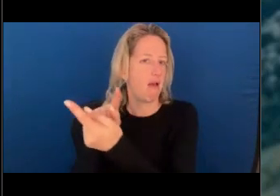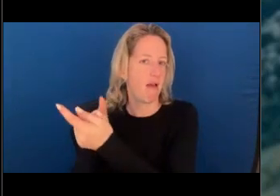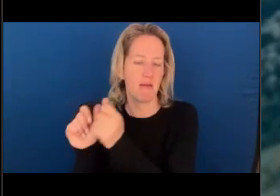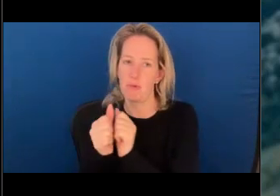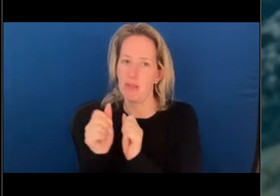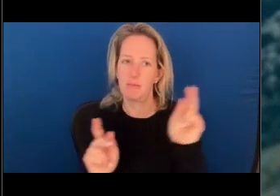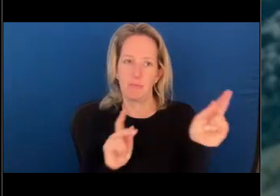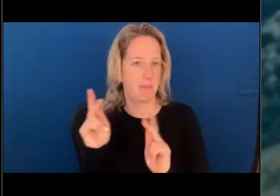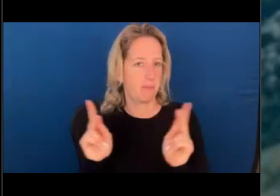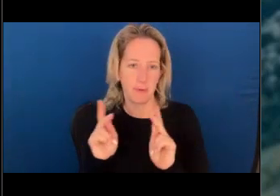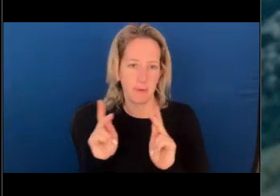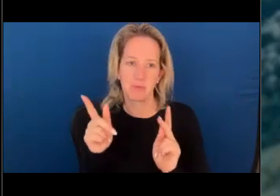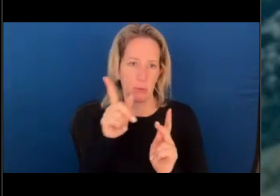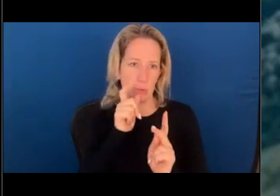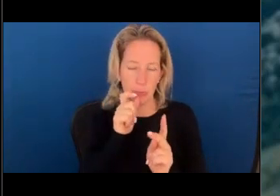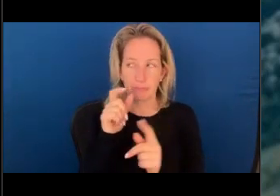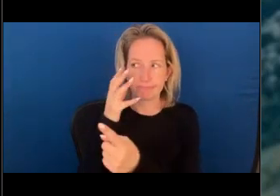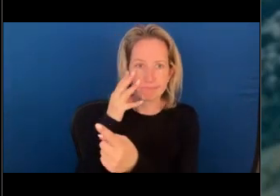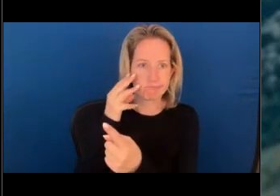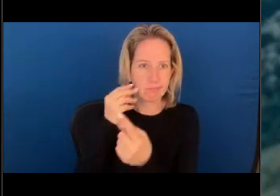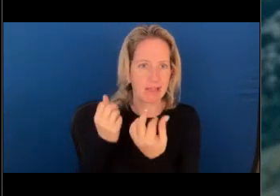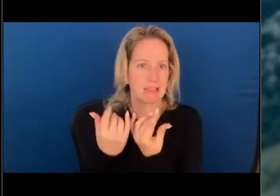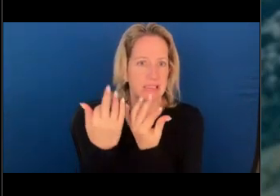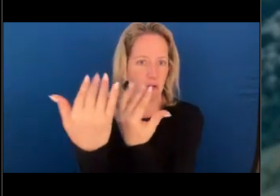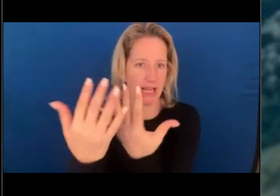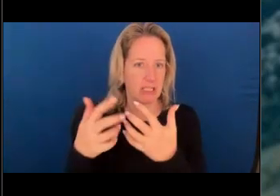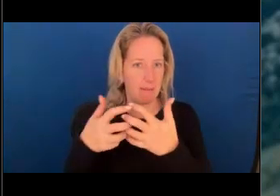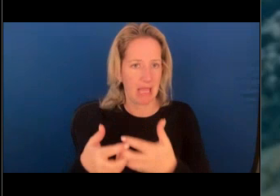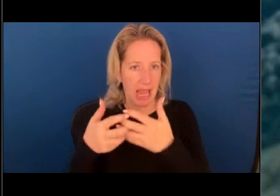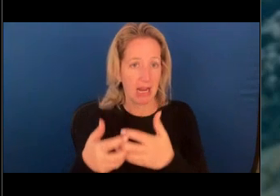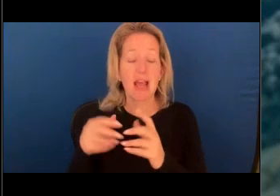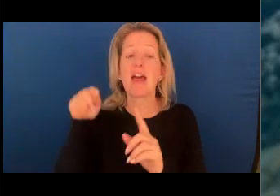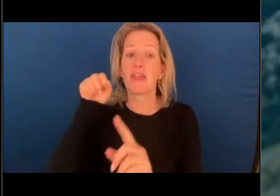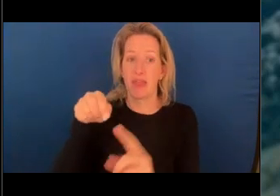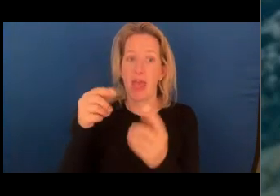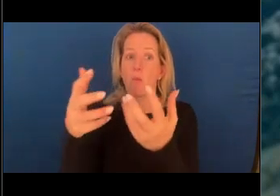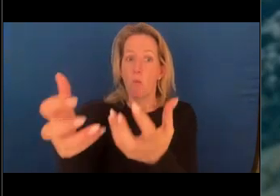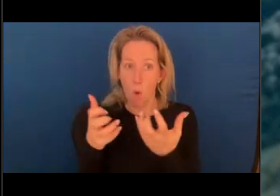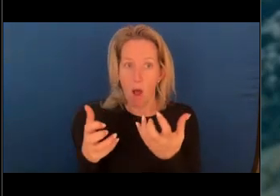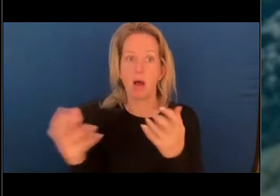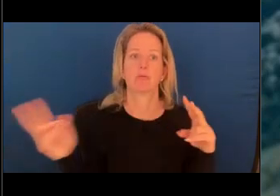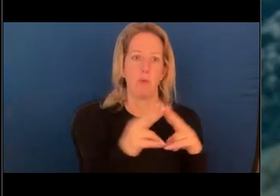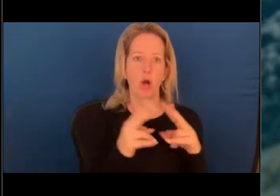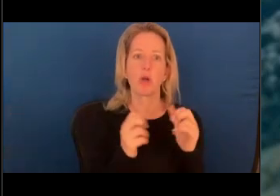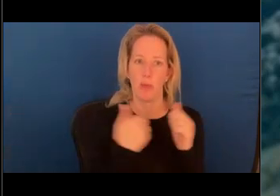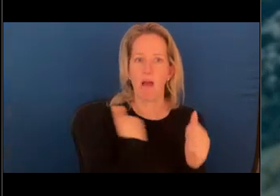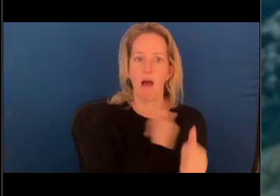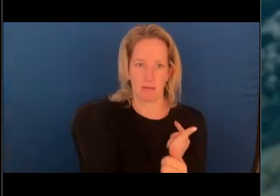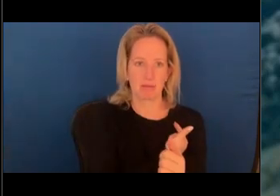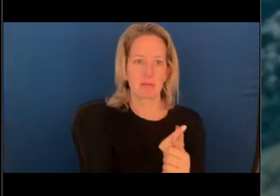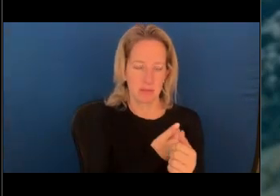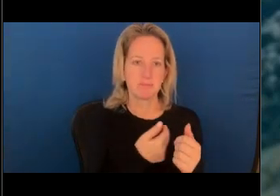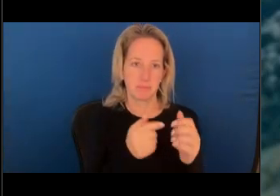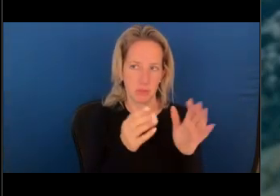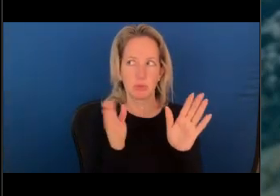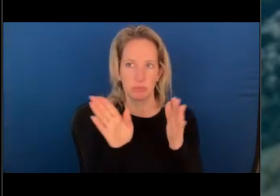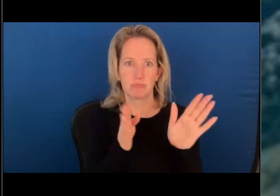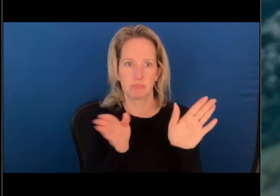the incineration plant, and they are interested in partnering with us to work on diverting some of